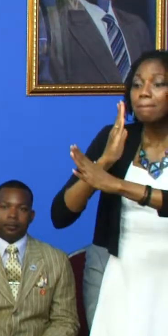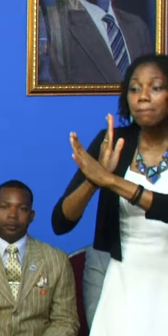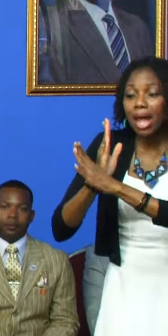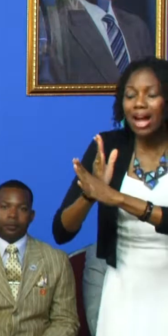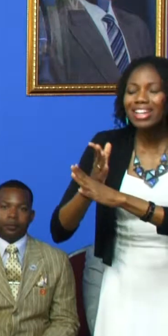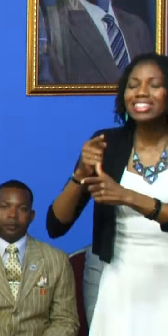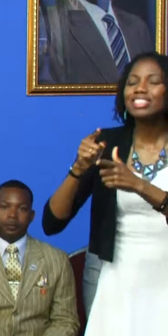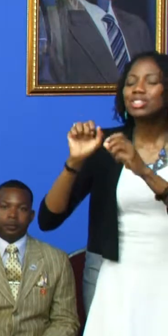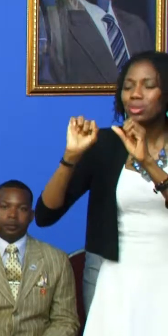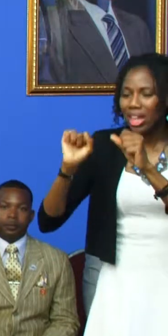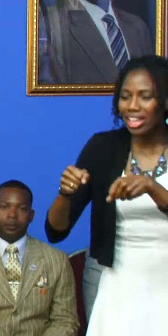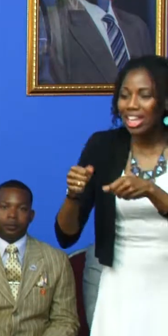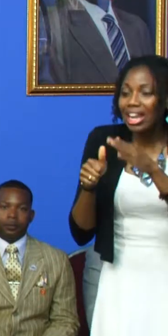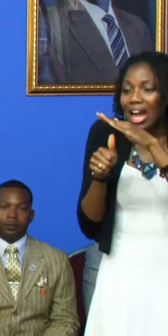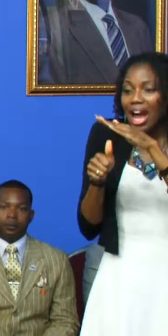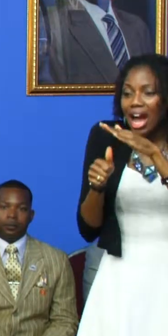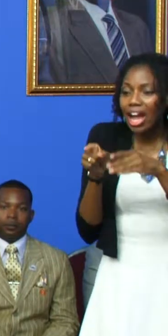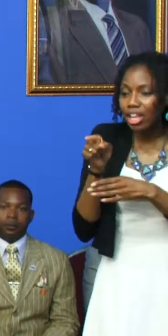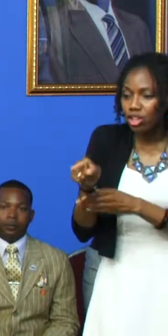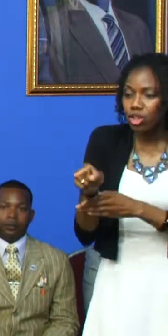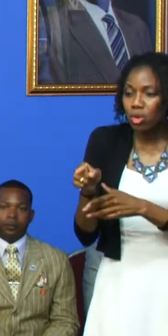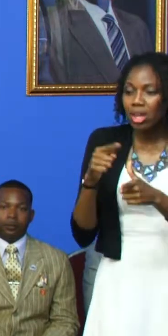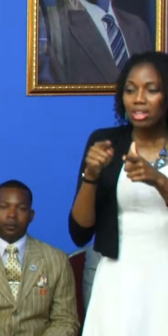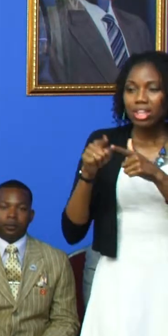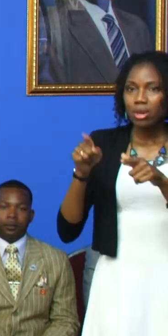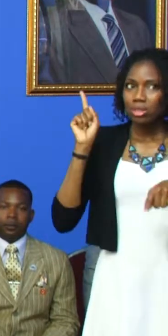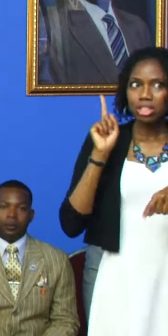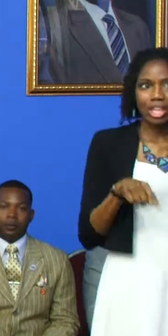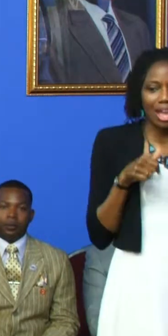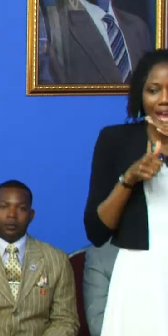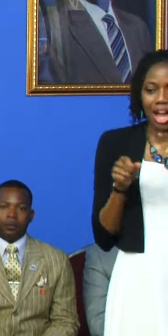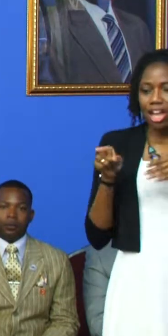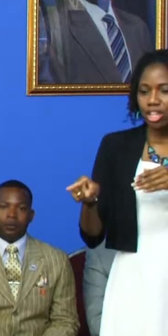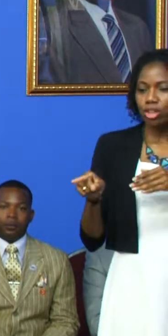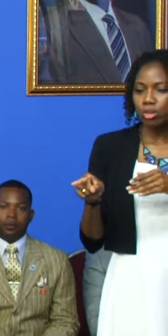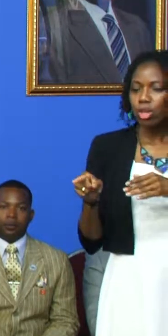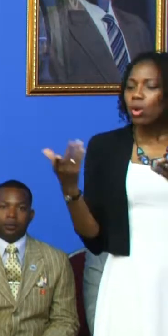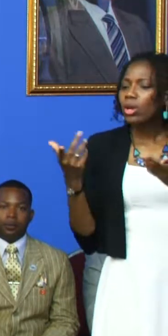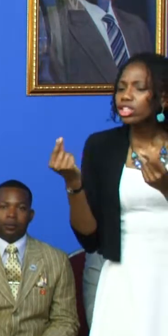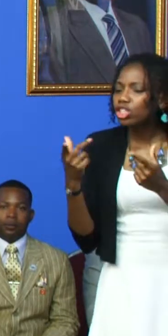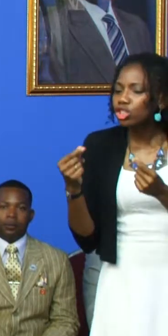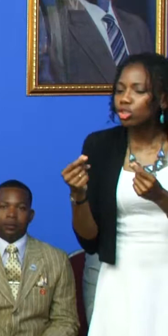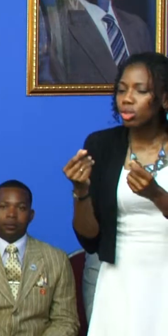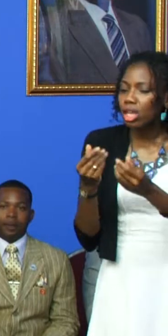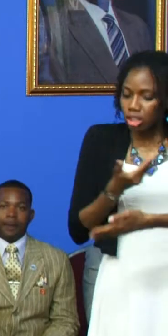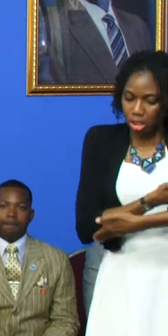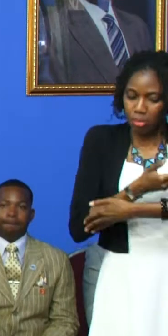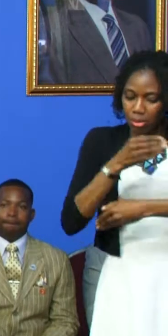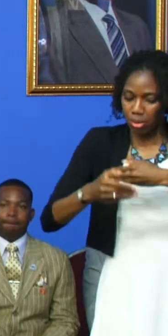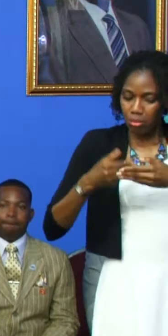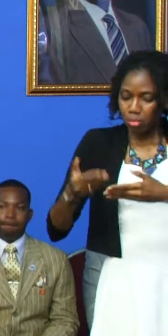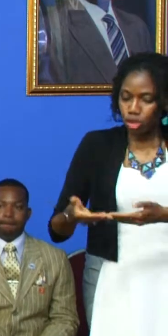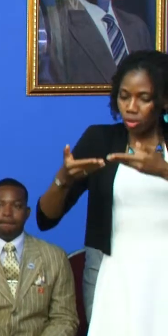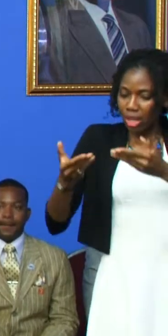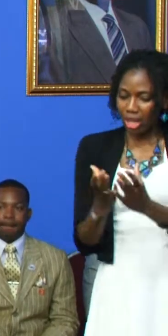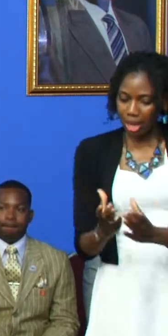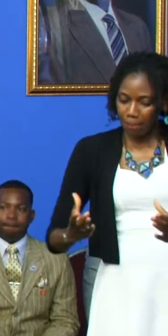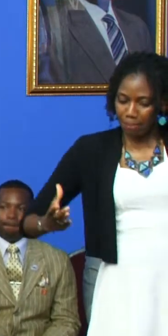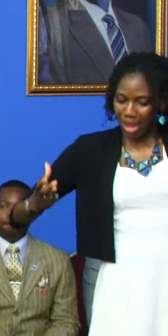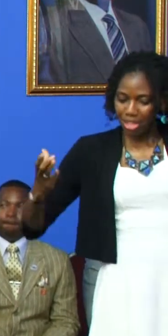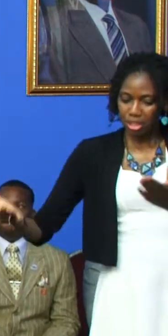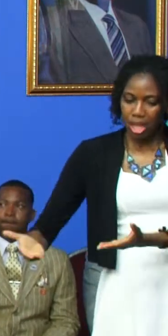you. Then when she couldn't hide you no more, she put you in a basket and laid you on water that